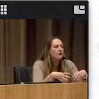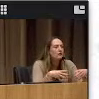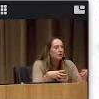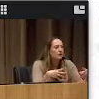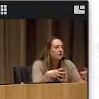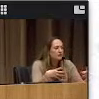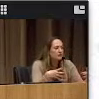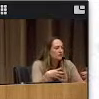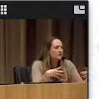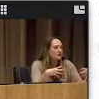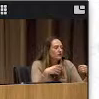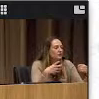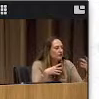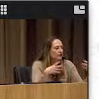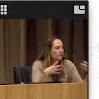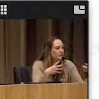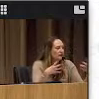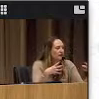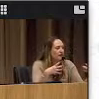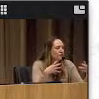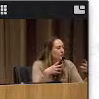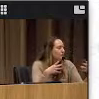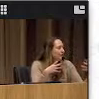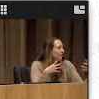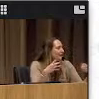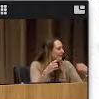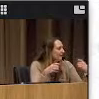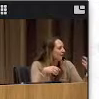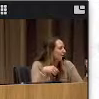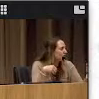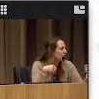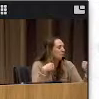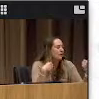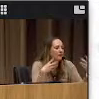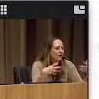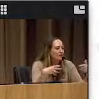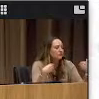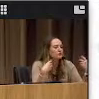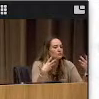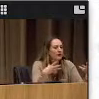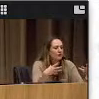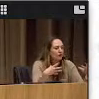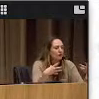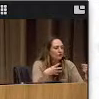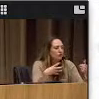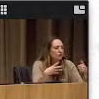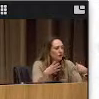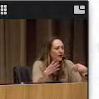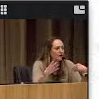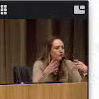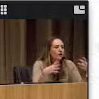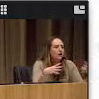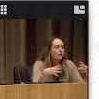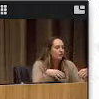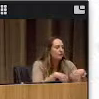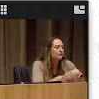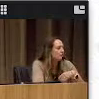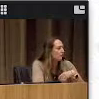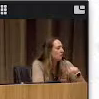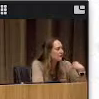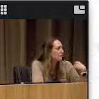our beds were in the infirmary 2 by 2. So we classified that by a